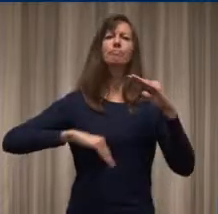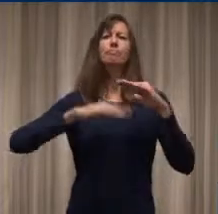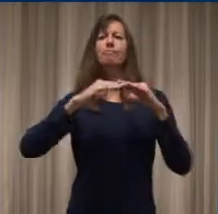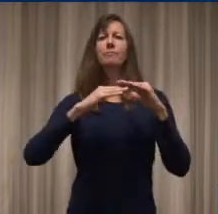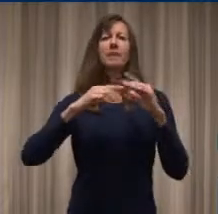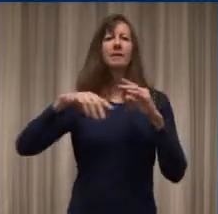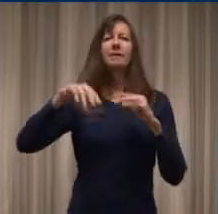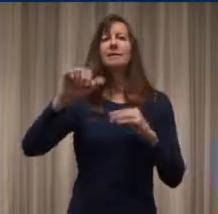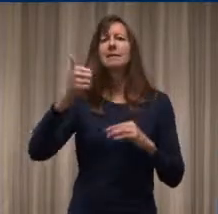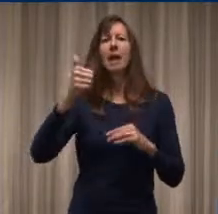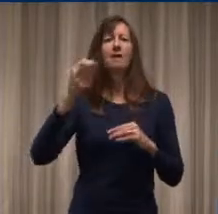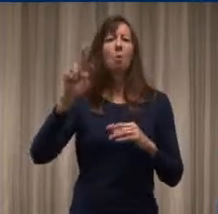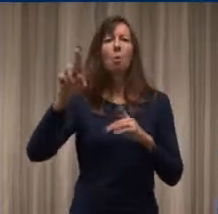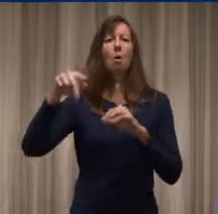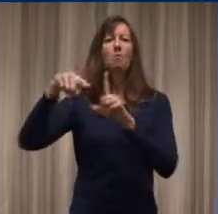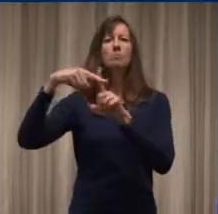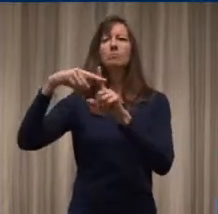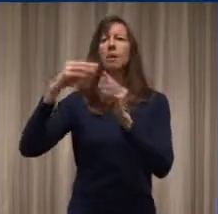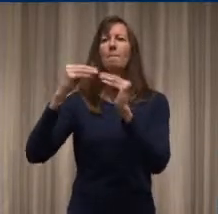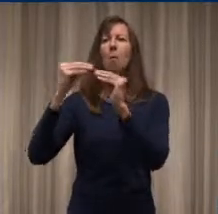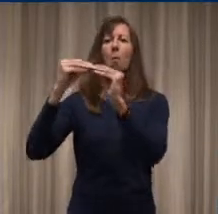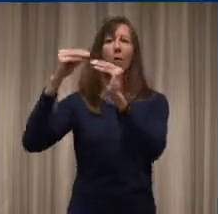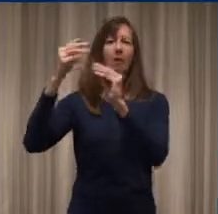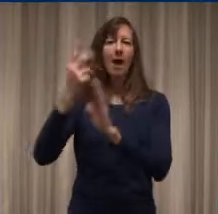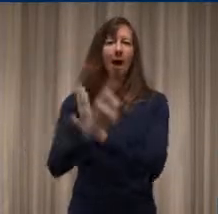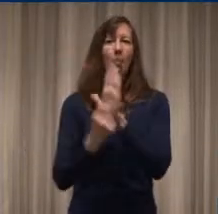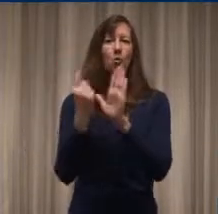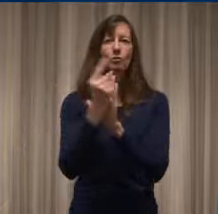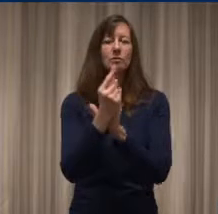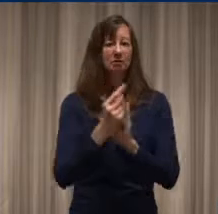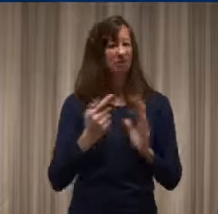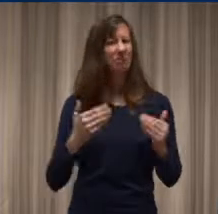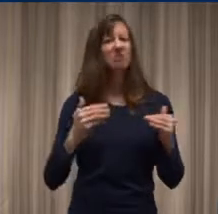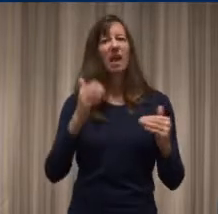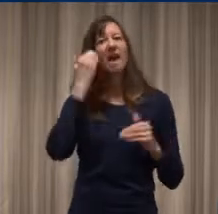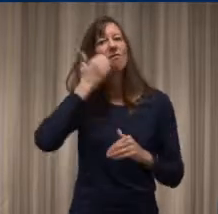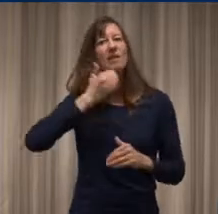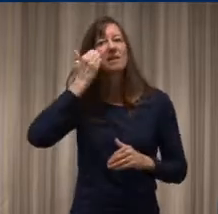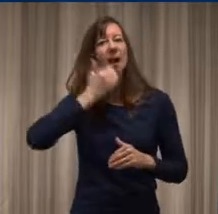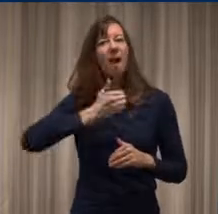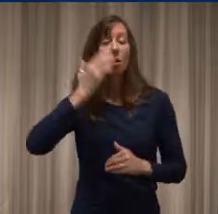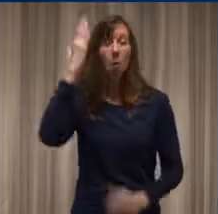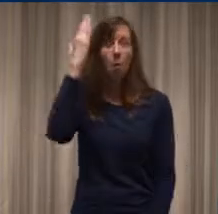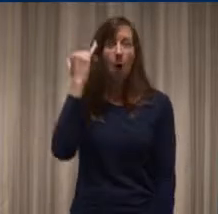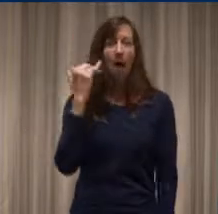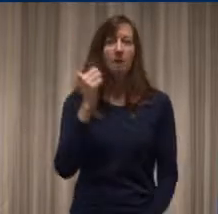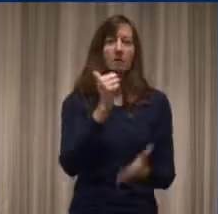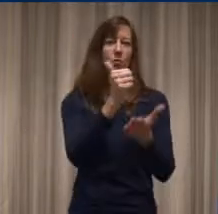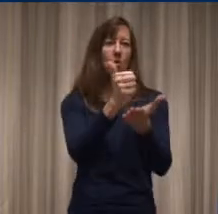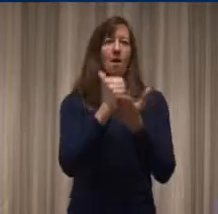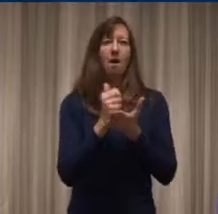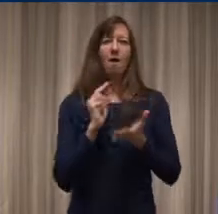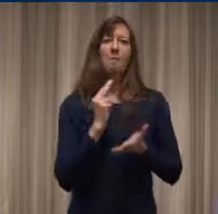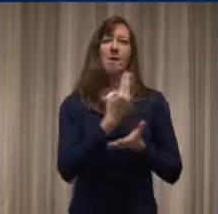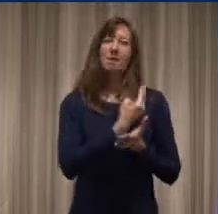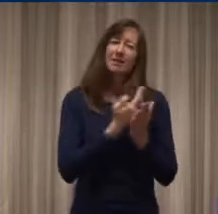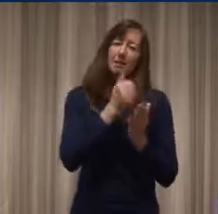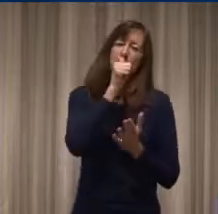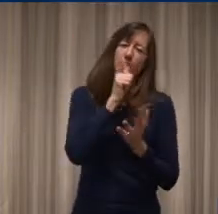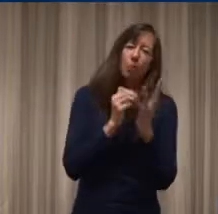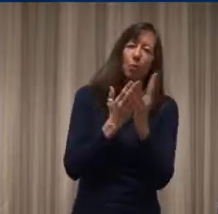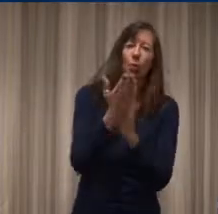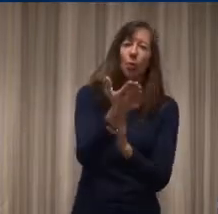because they want to pitch in and help and do everything they can to get us through this period and get these vaccines